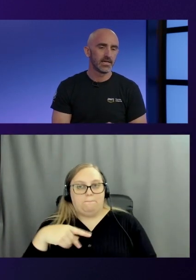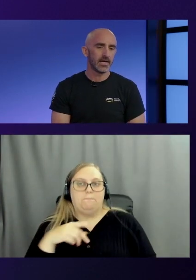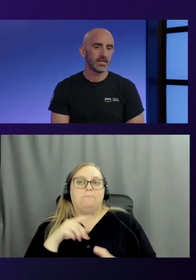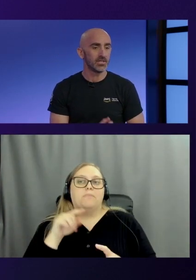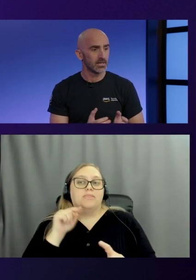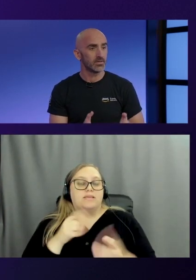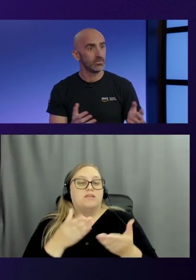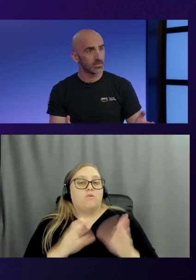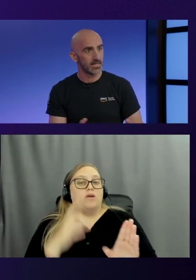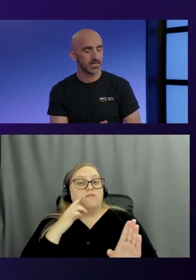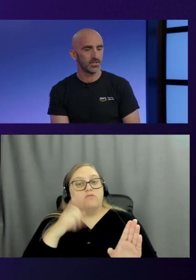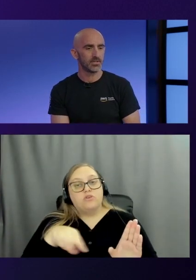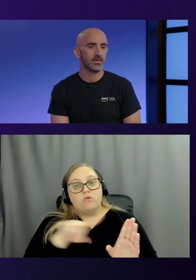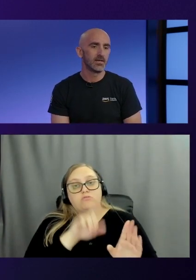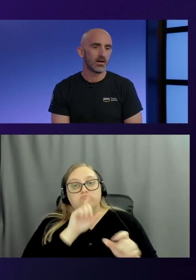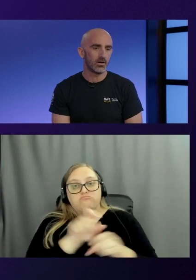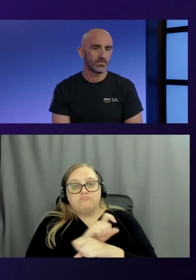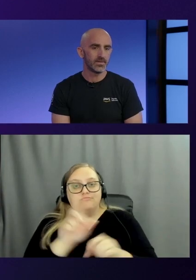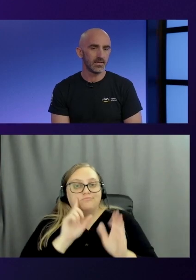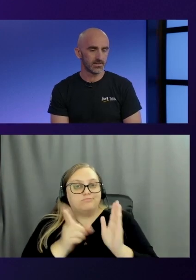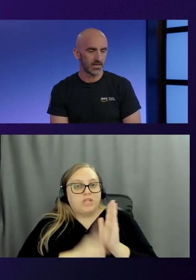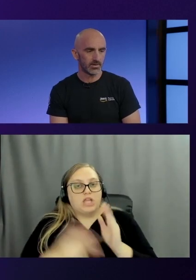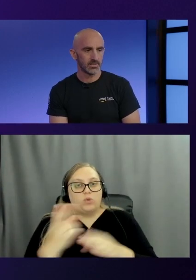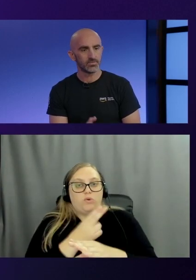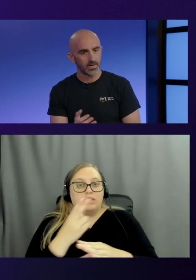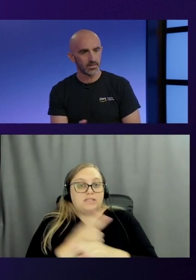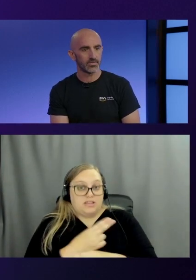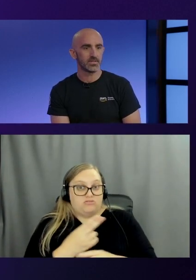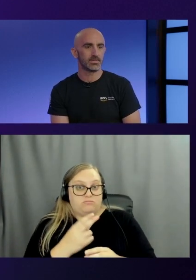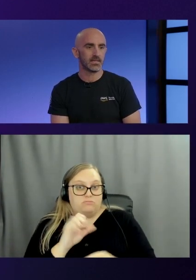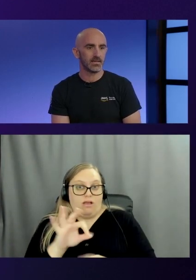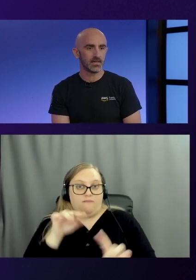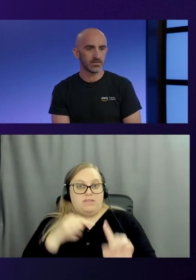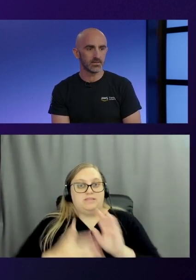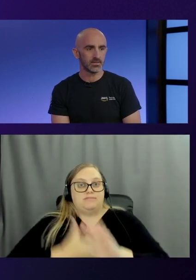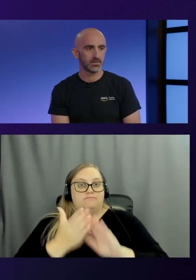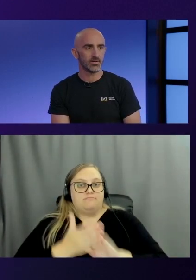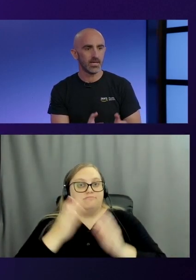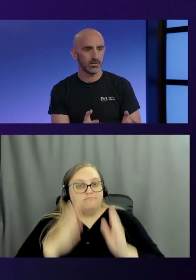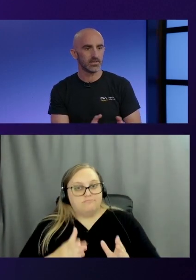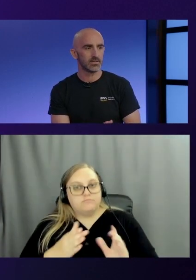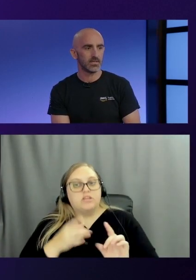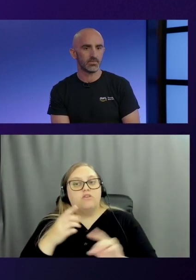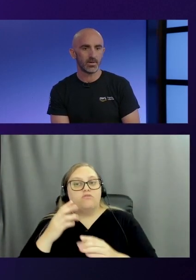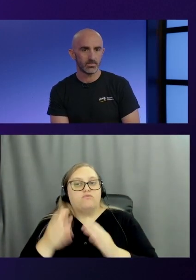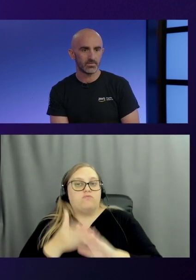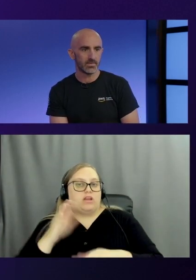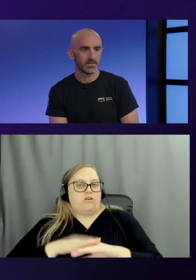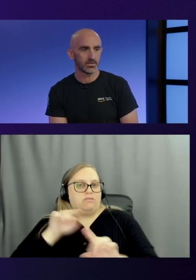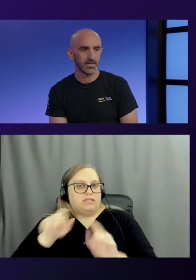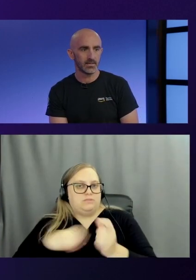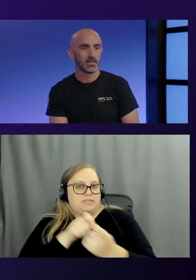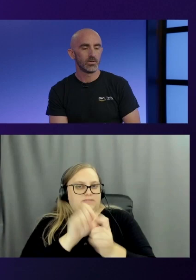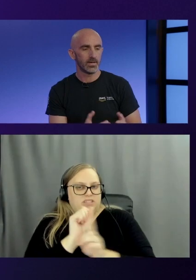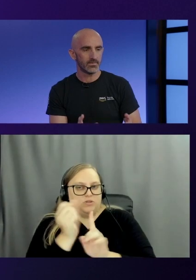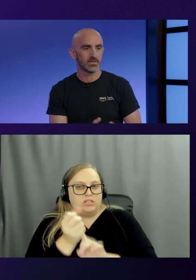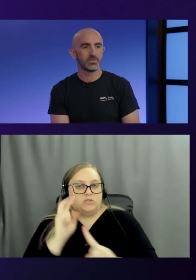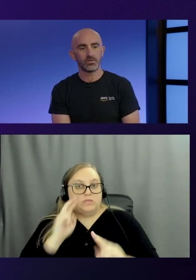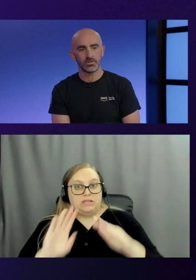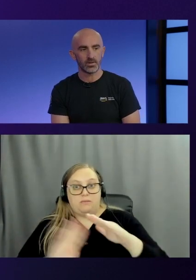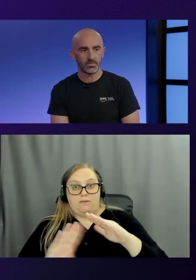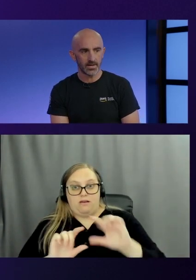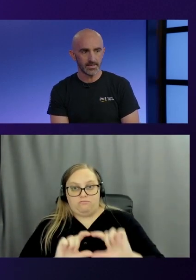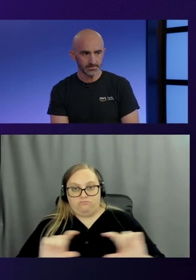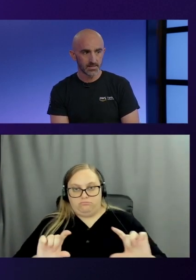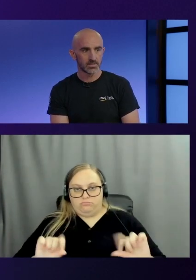essentially check the utilization of the accelerators running on this particular instance. So here you can see at the bottom of my screen, we have this